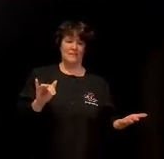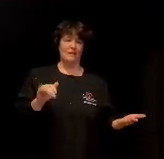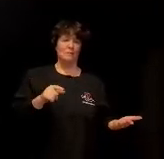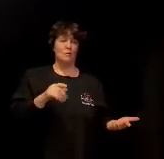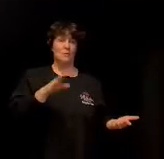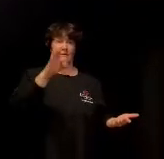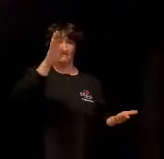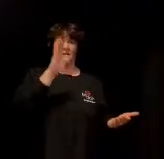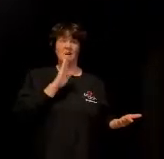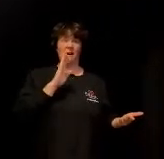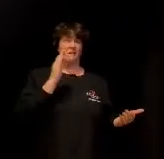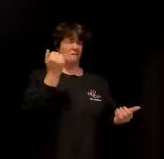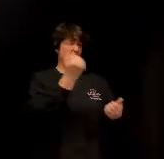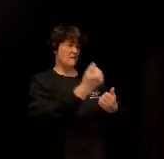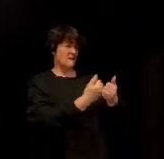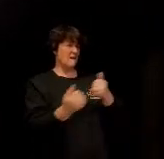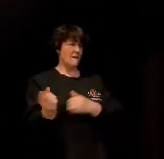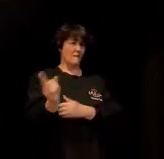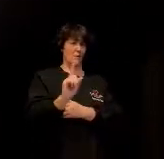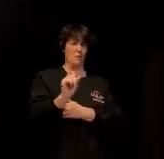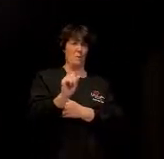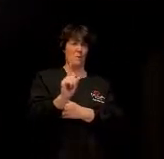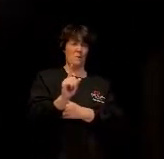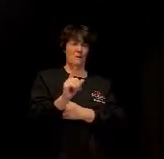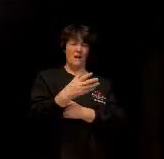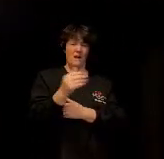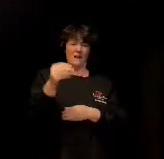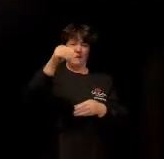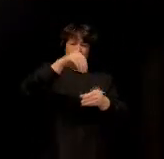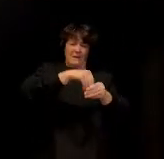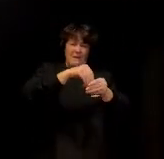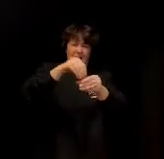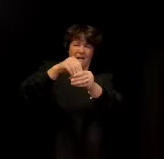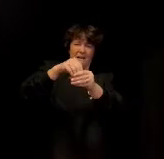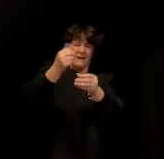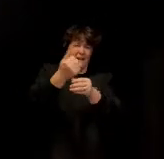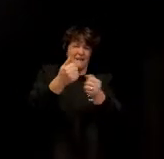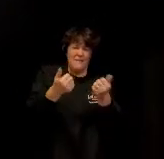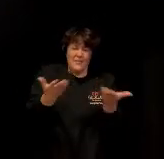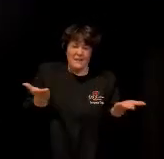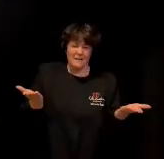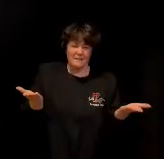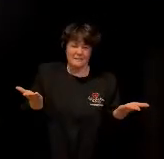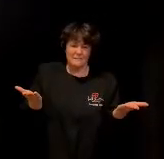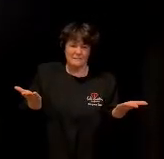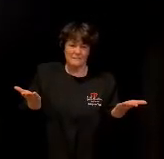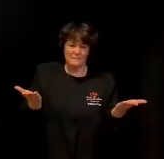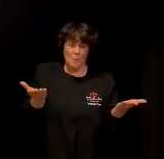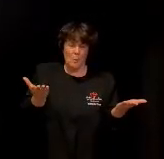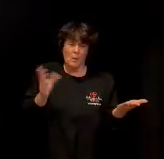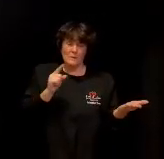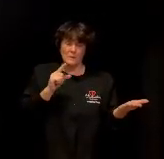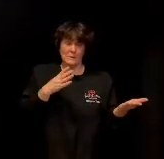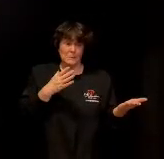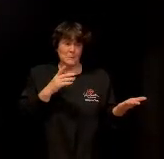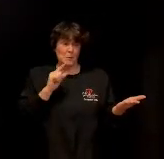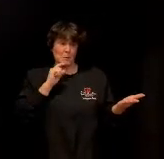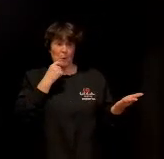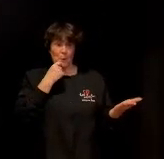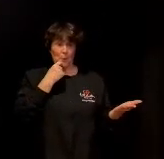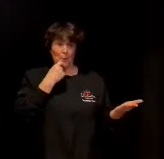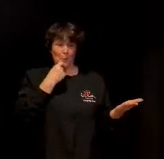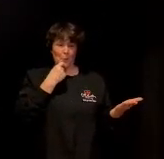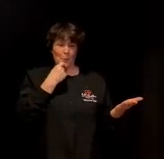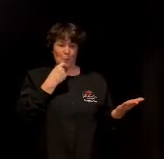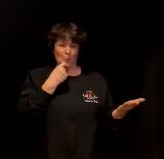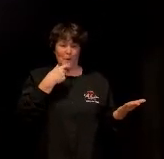God is everywhere and in anything if you and I would just listen. But what's so cool? I got Him inside of